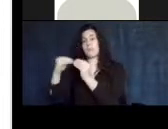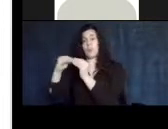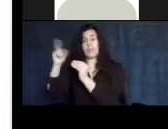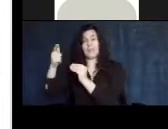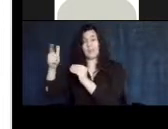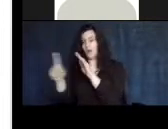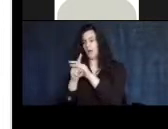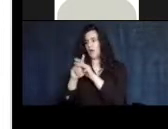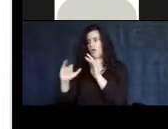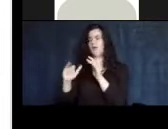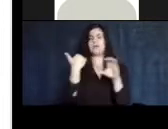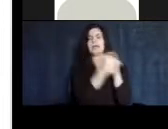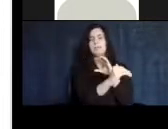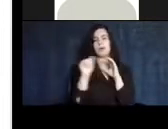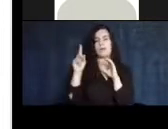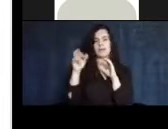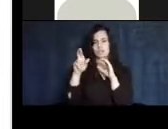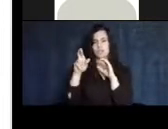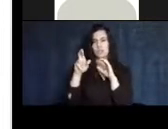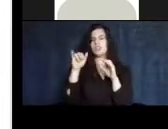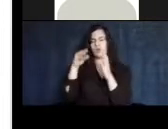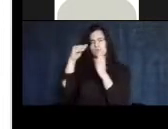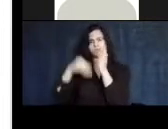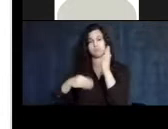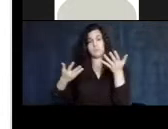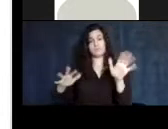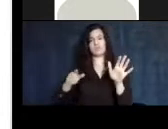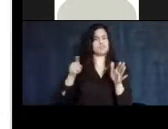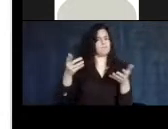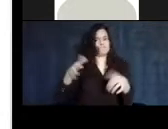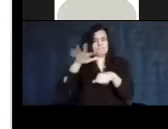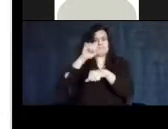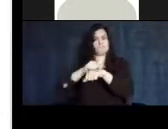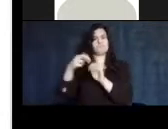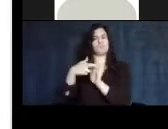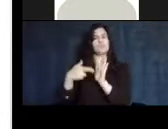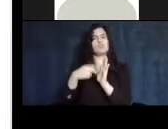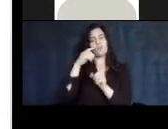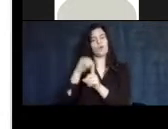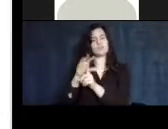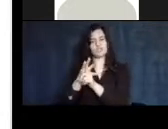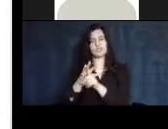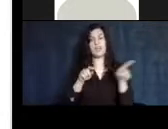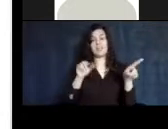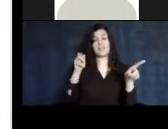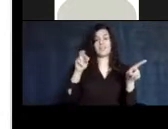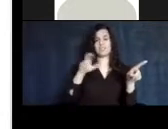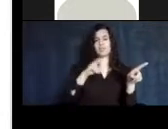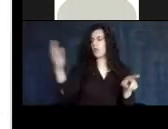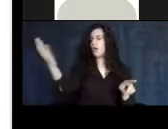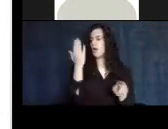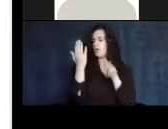will be registered for orientation. Your advisor will also get that information to help prepare for your fall class